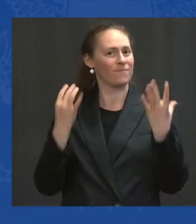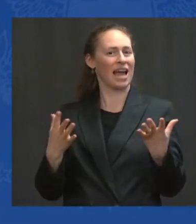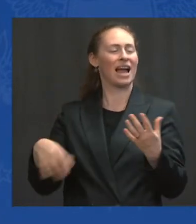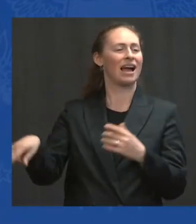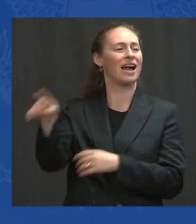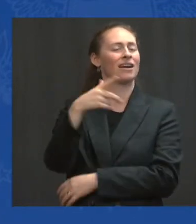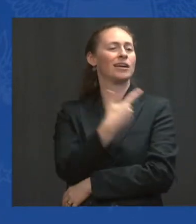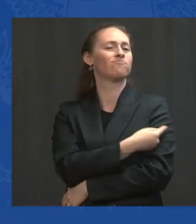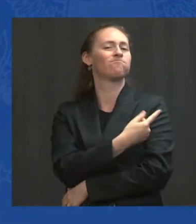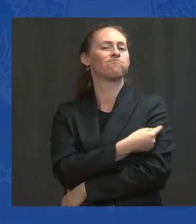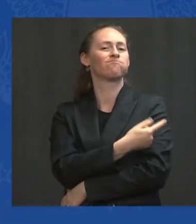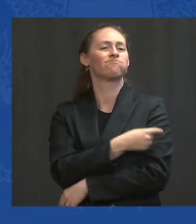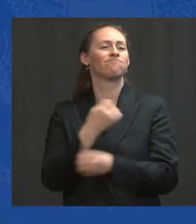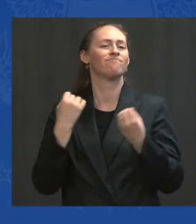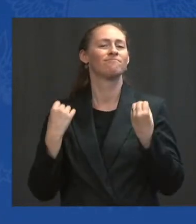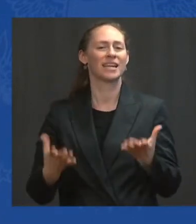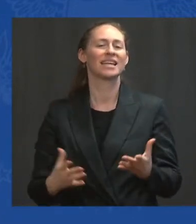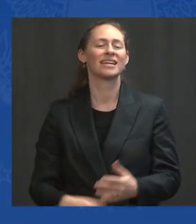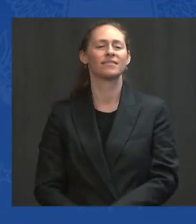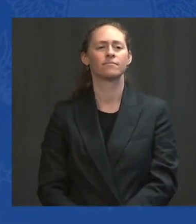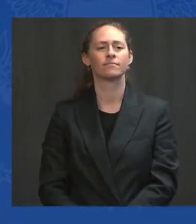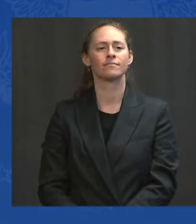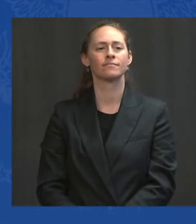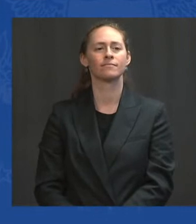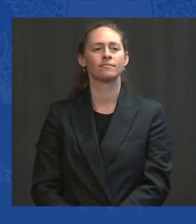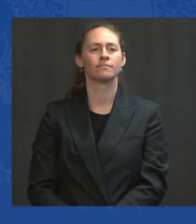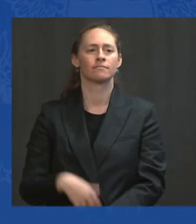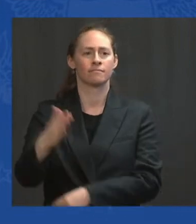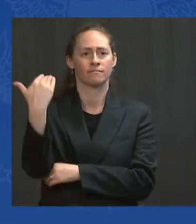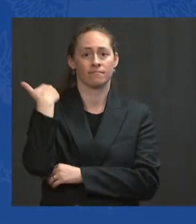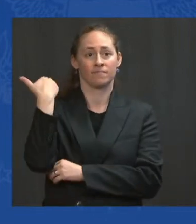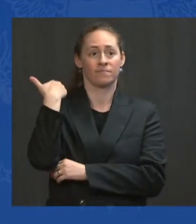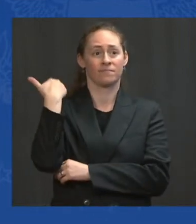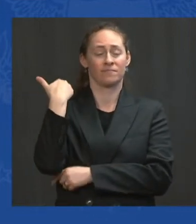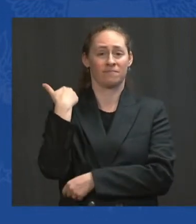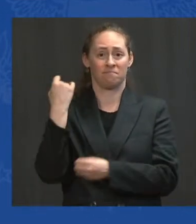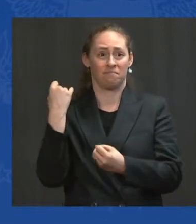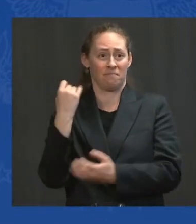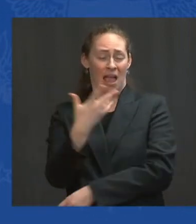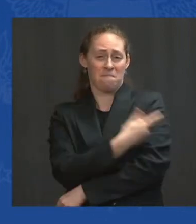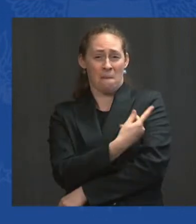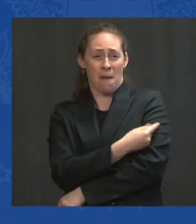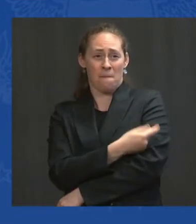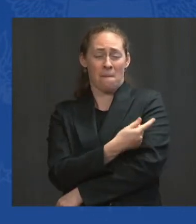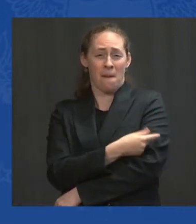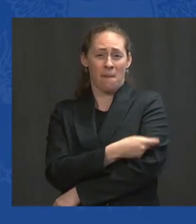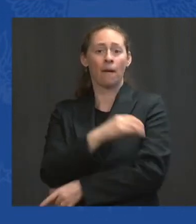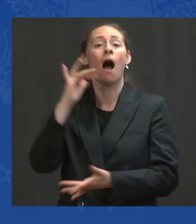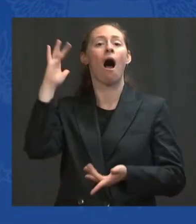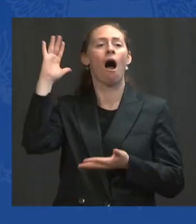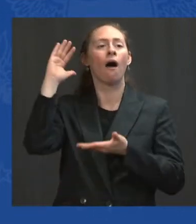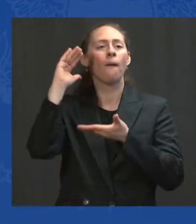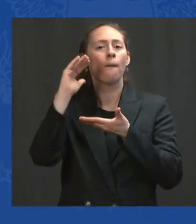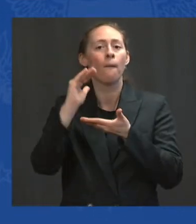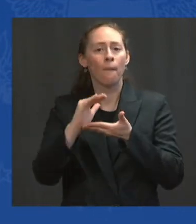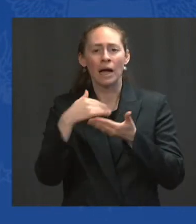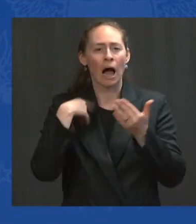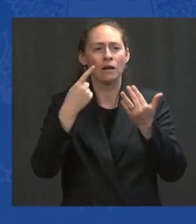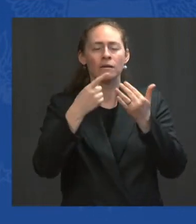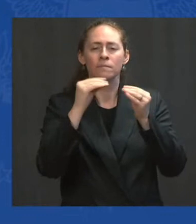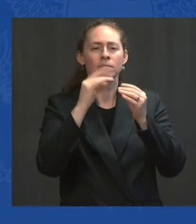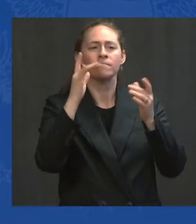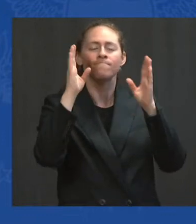getting Americans vaccinated at a speed and scale never seen before to focusing on reaching each individual who